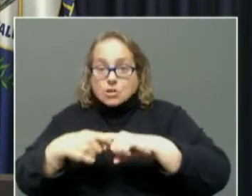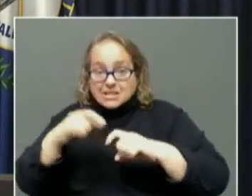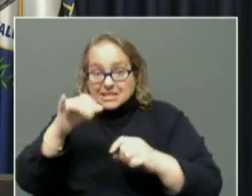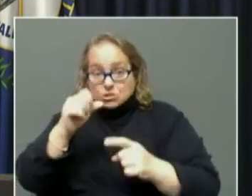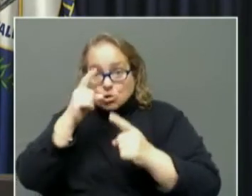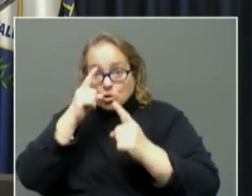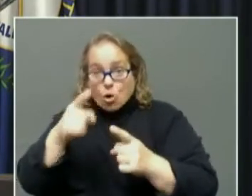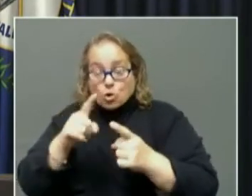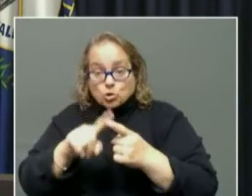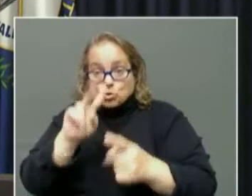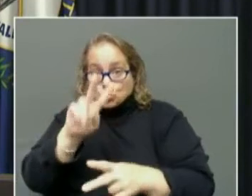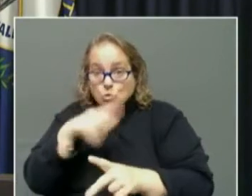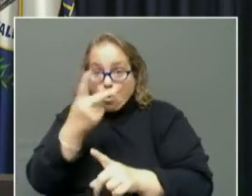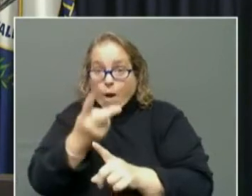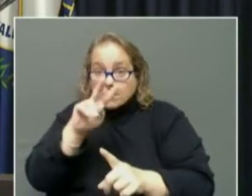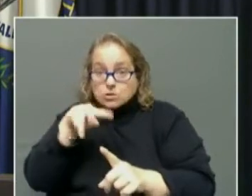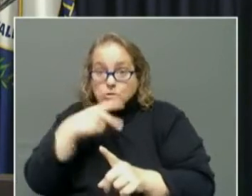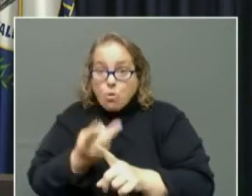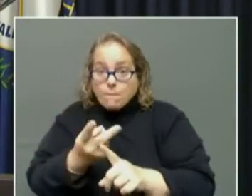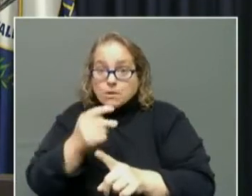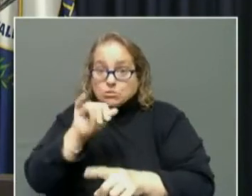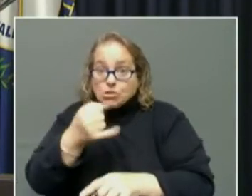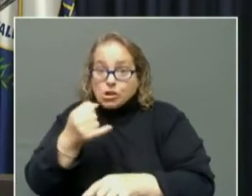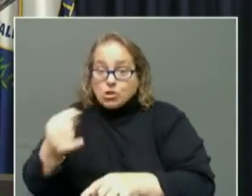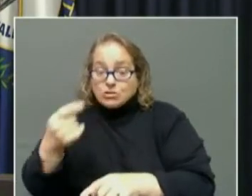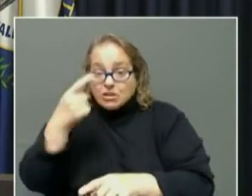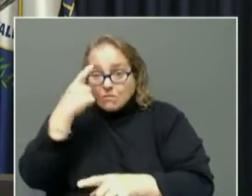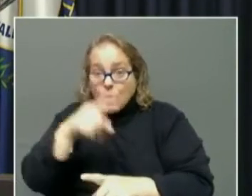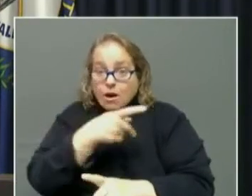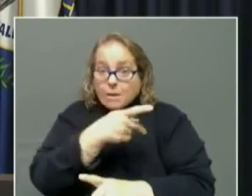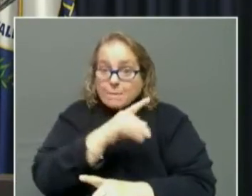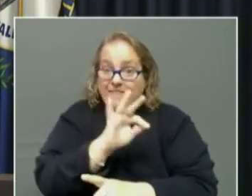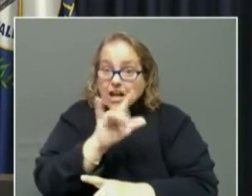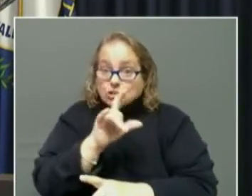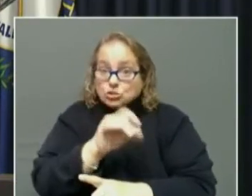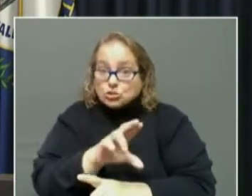swap those Johnson & Johnson doses out for Pfizer and Moderna, or are you going to wait and see first?